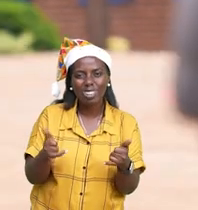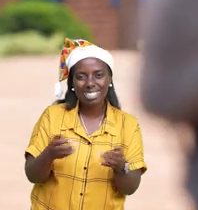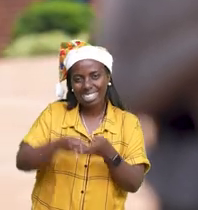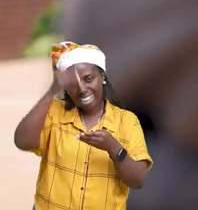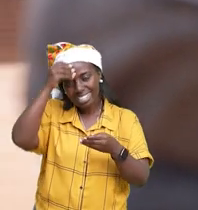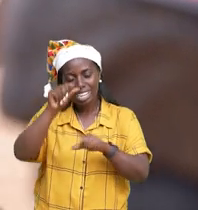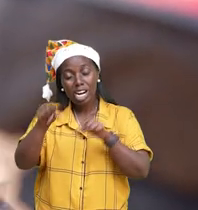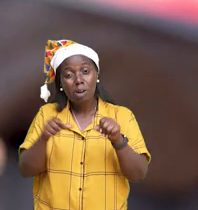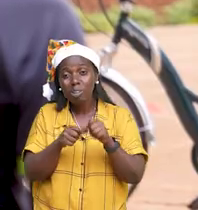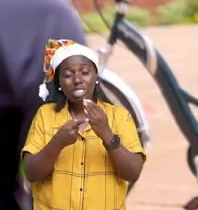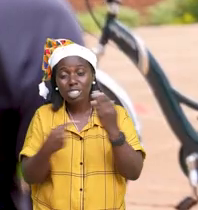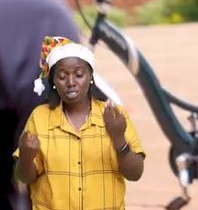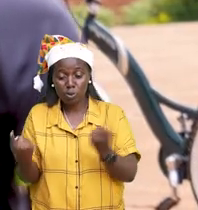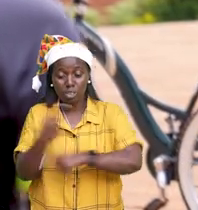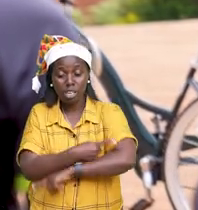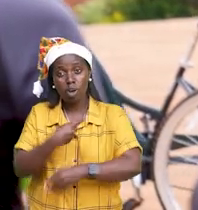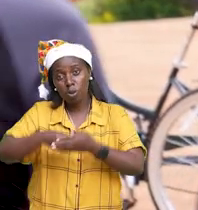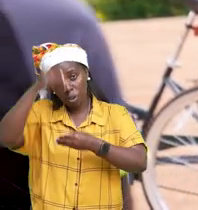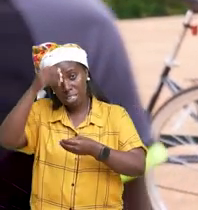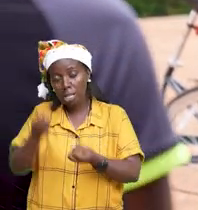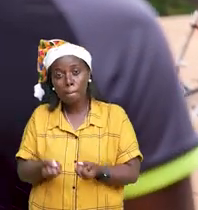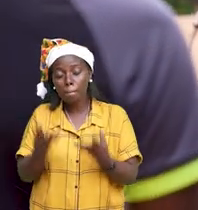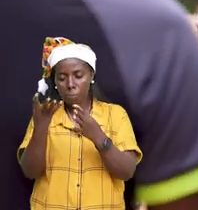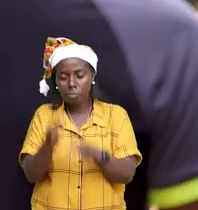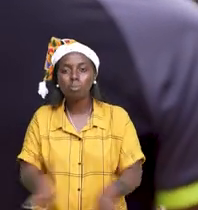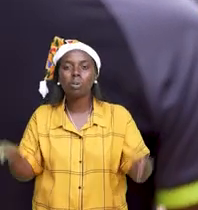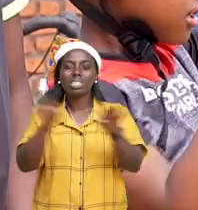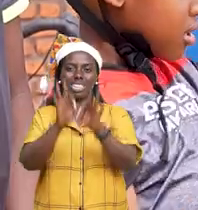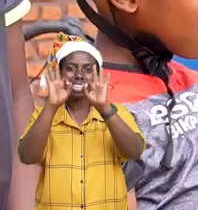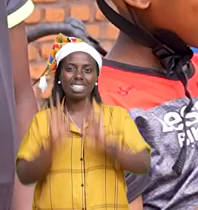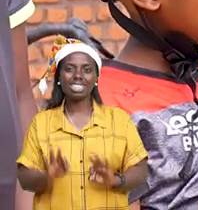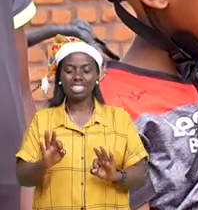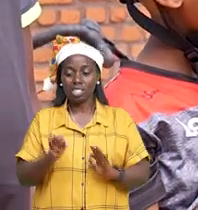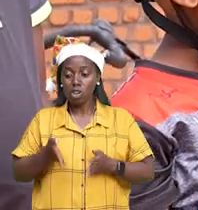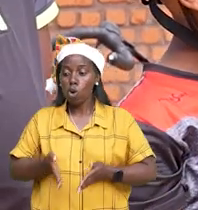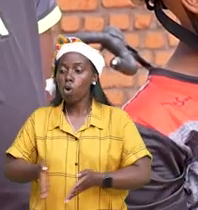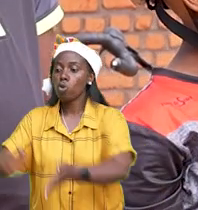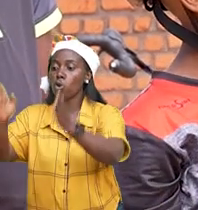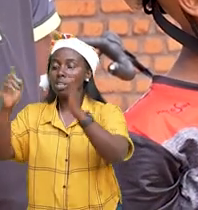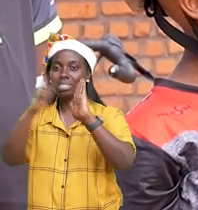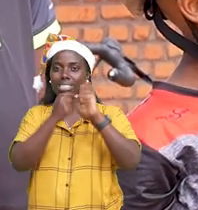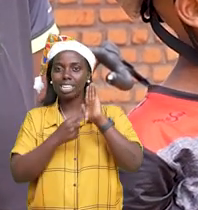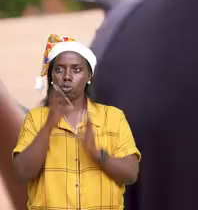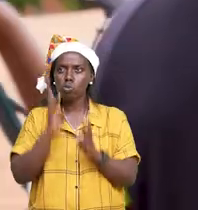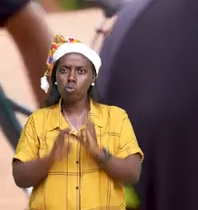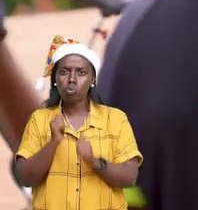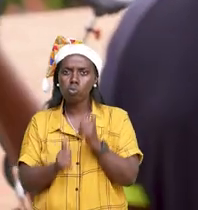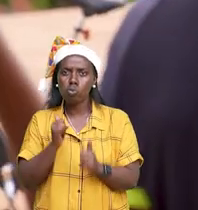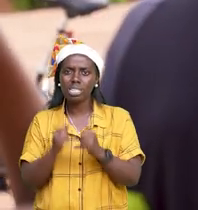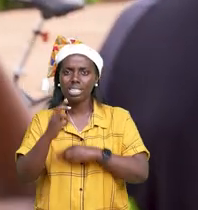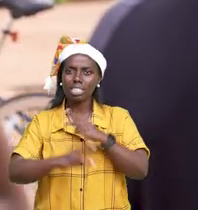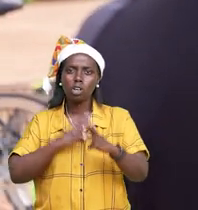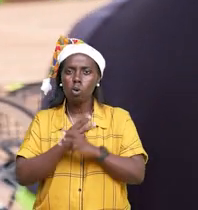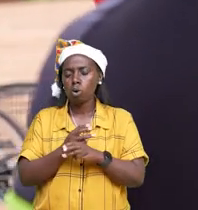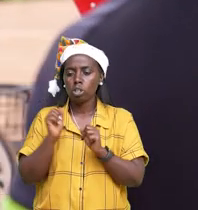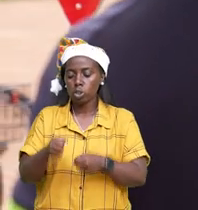about digital literacy. Today we are going to learn the most important thing, road signs, which are the words which guide